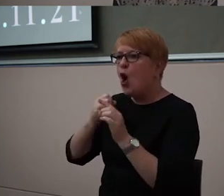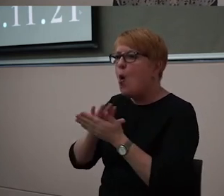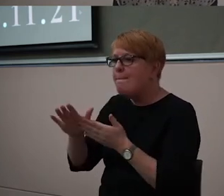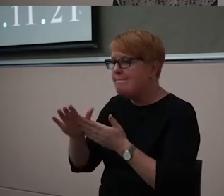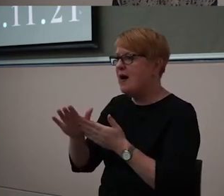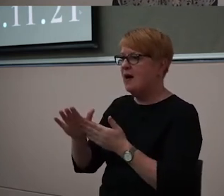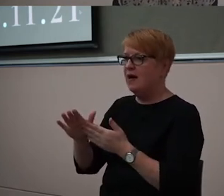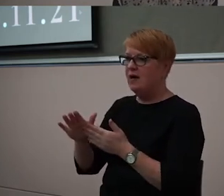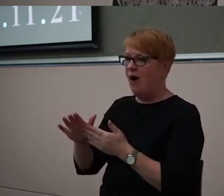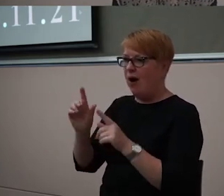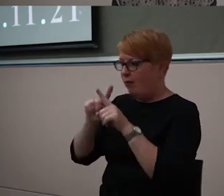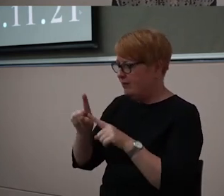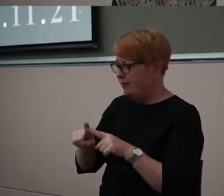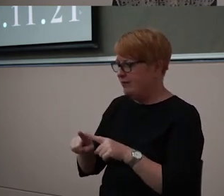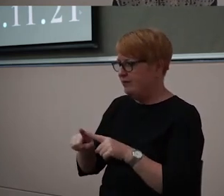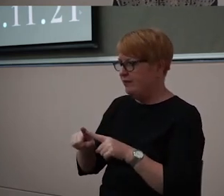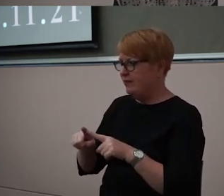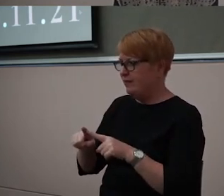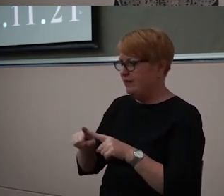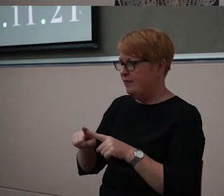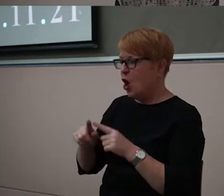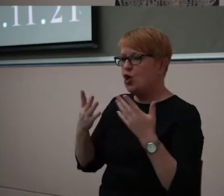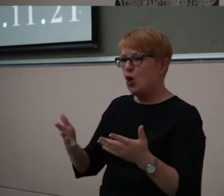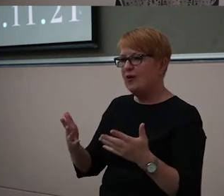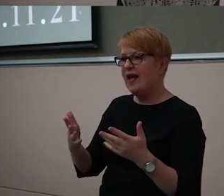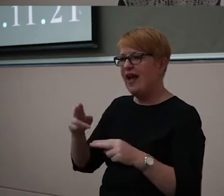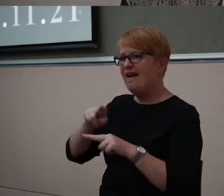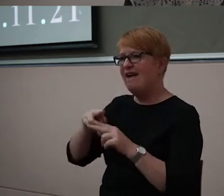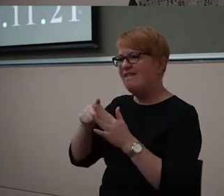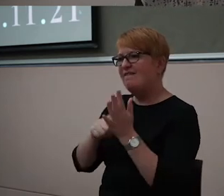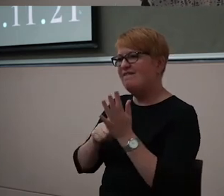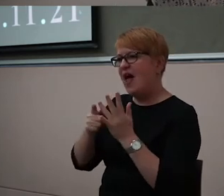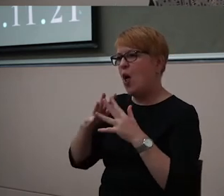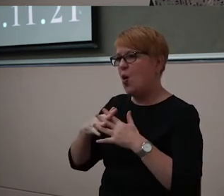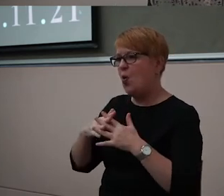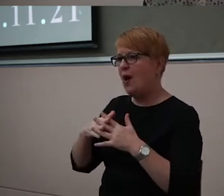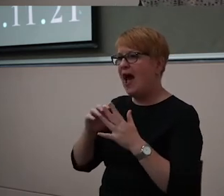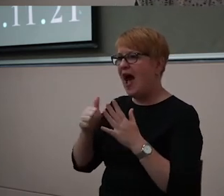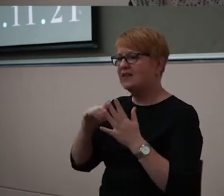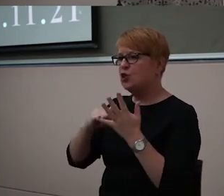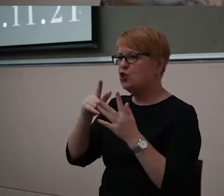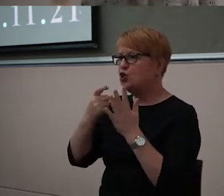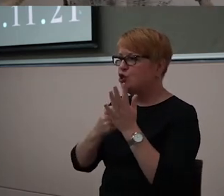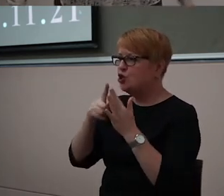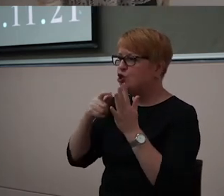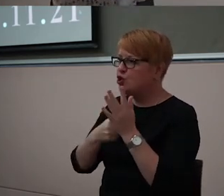Centre, Grand Union, Peckham Platform, and is currently fellow at Serpentine Galleries.